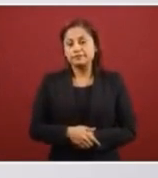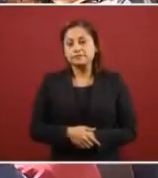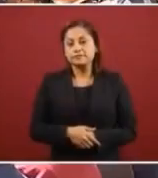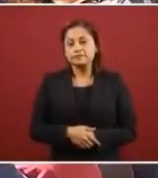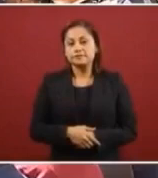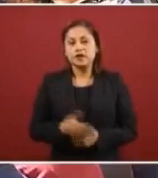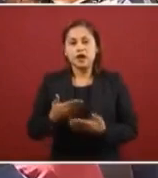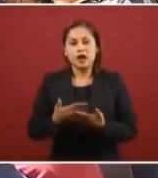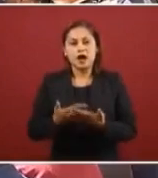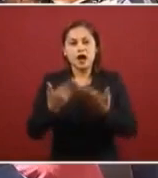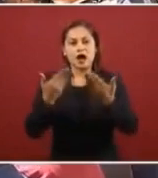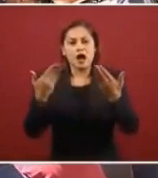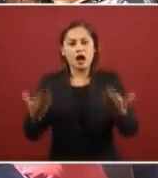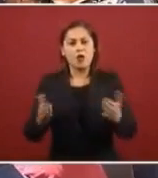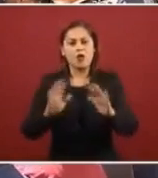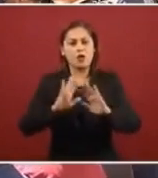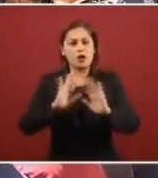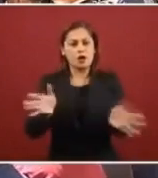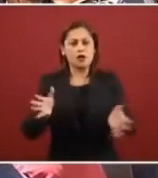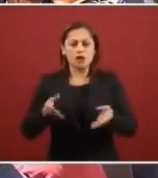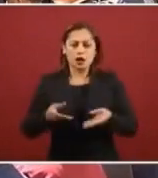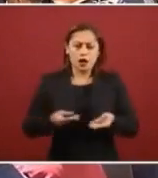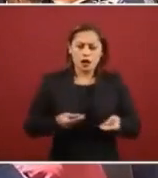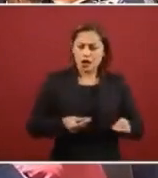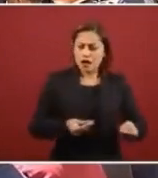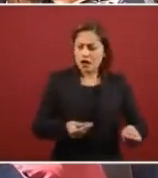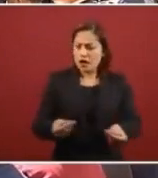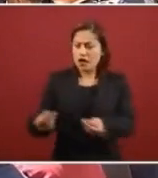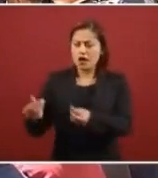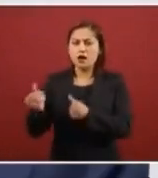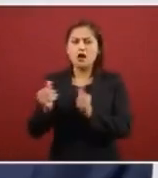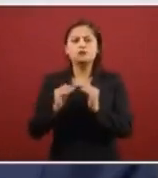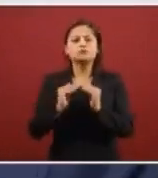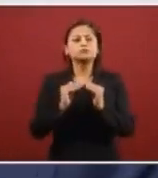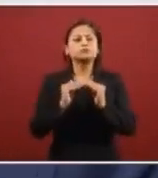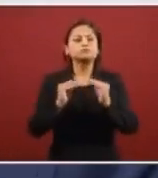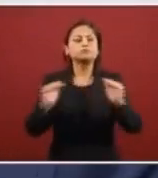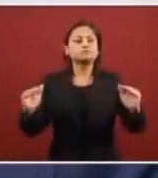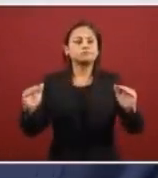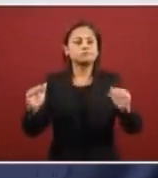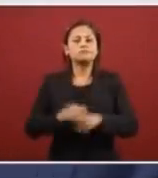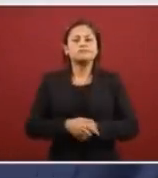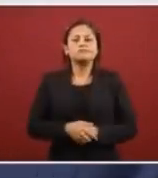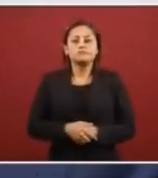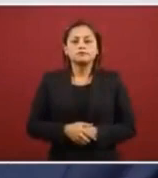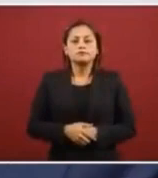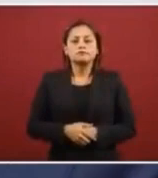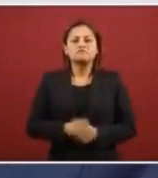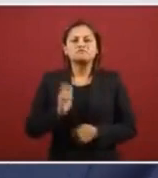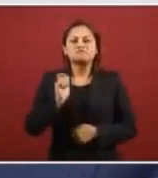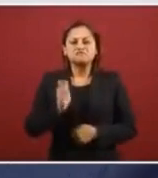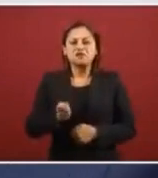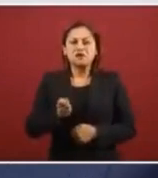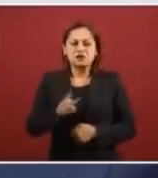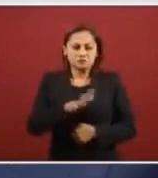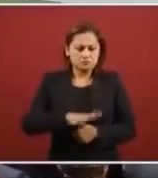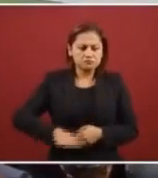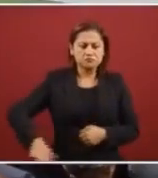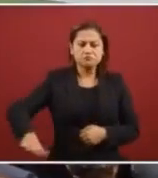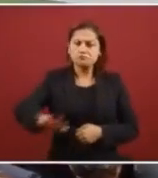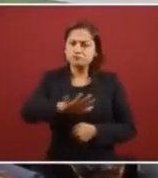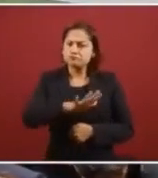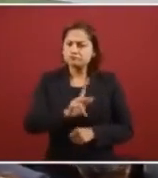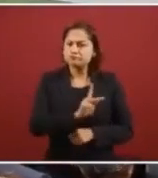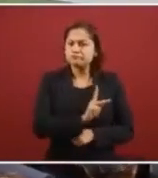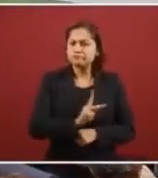it's less unjust the distribution of there's more development and more well-being